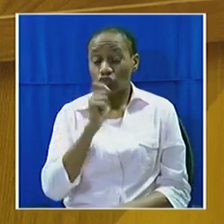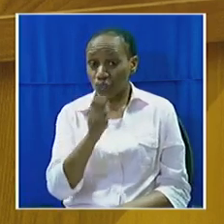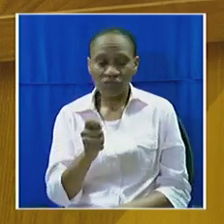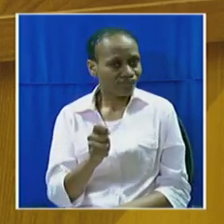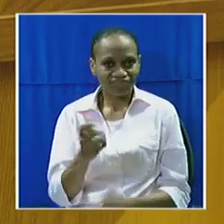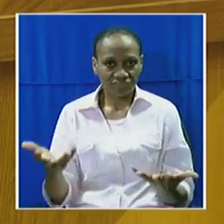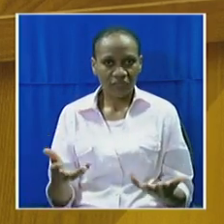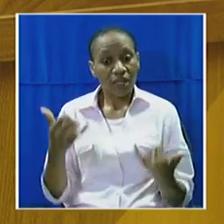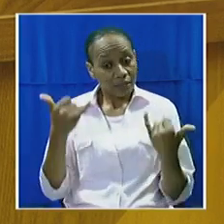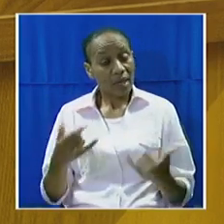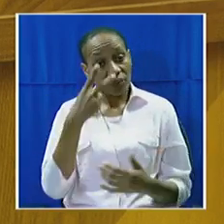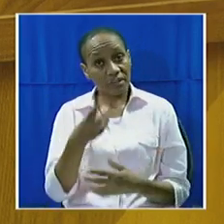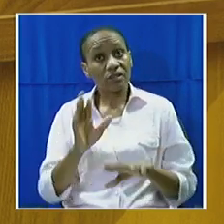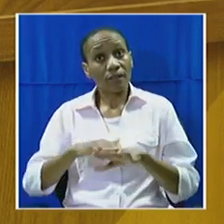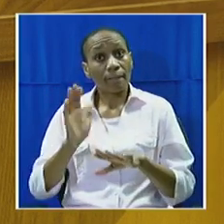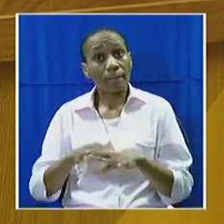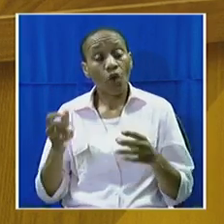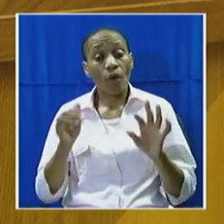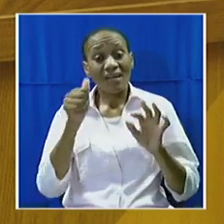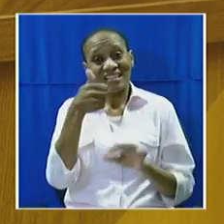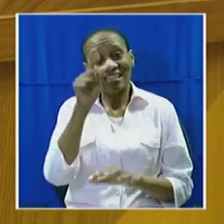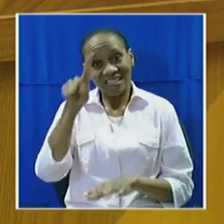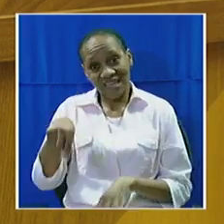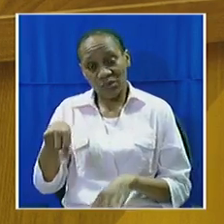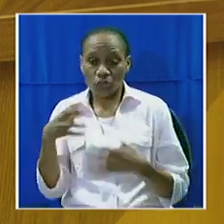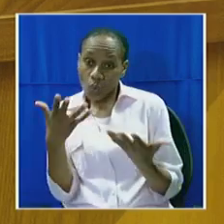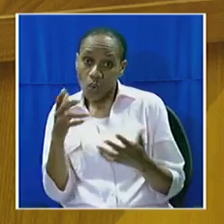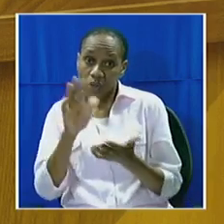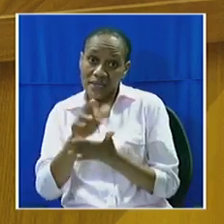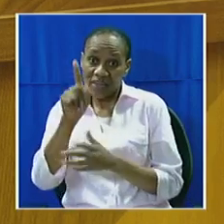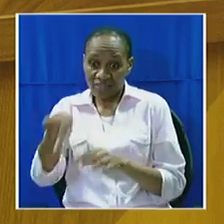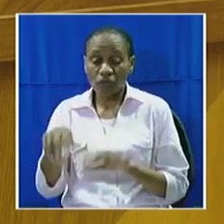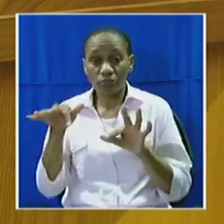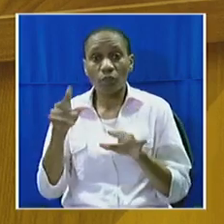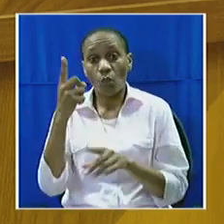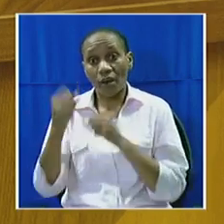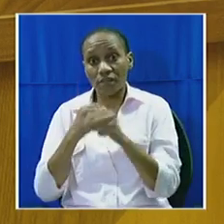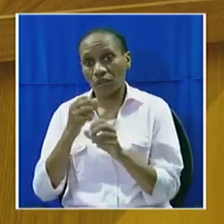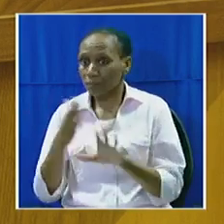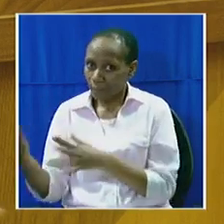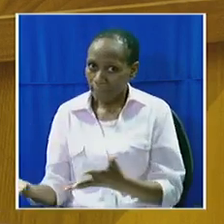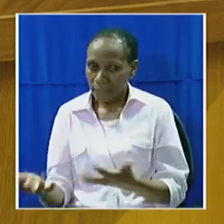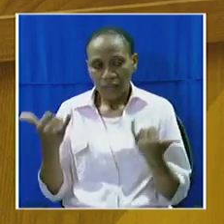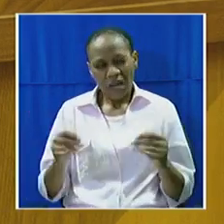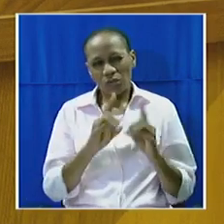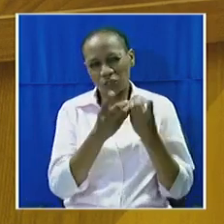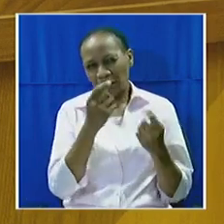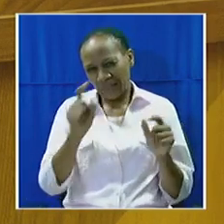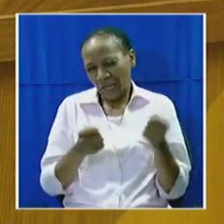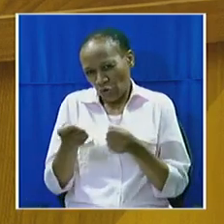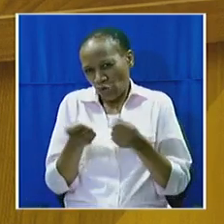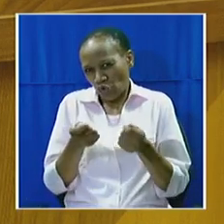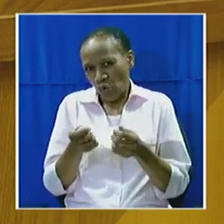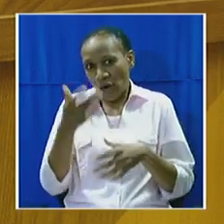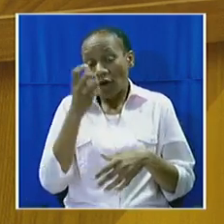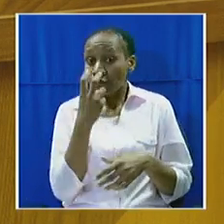a mere seasonal flu in South Africa claims the lives of 6,000 to 11,000 people per year. If your department cannot contain a mere flu from